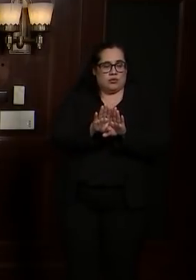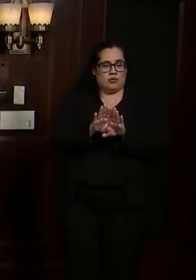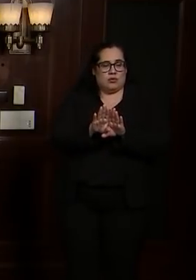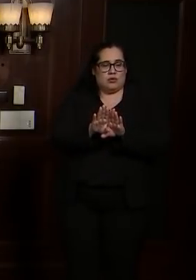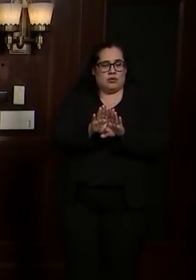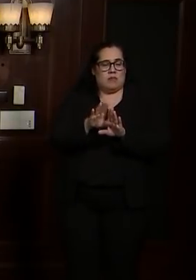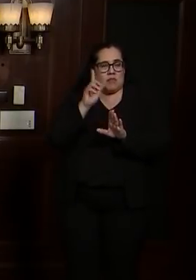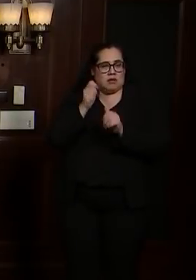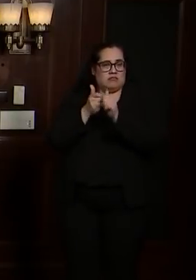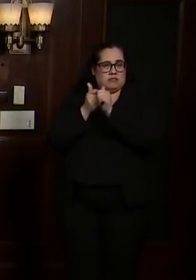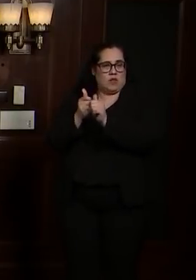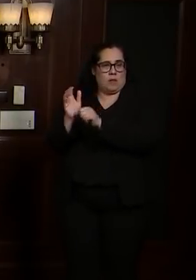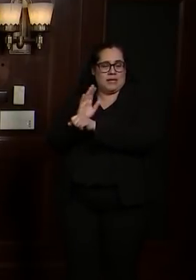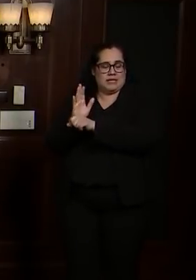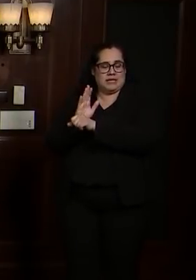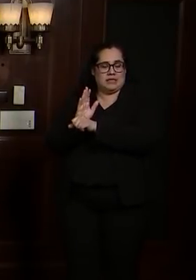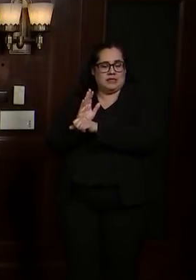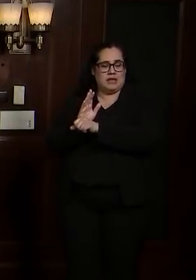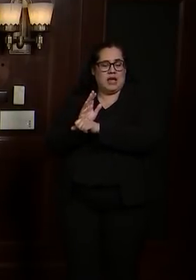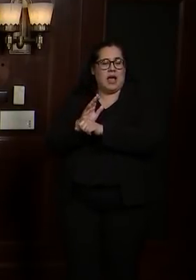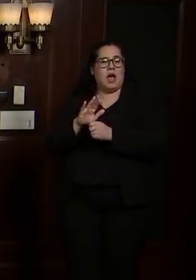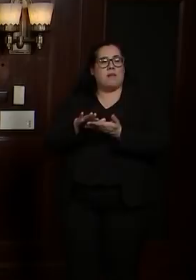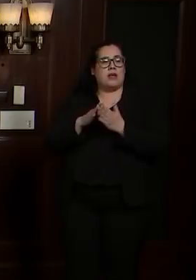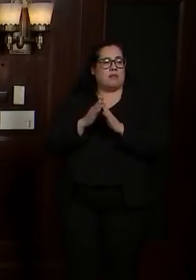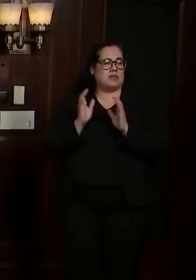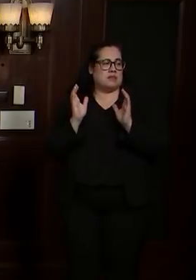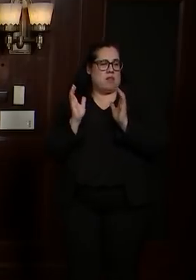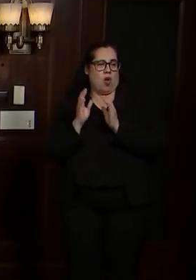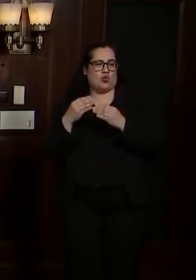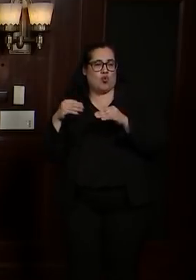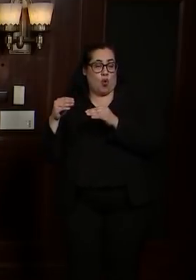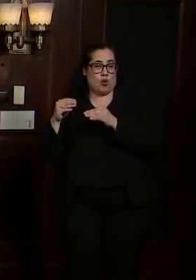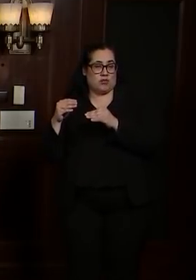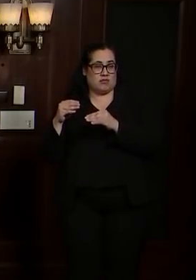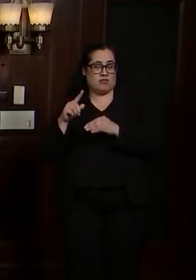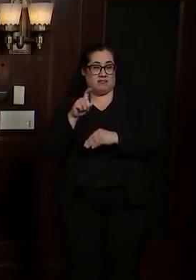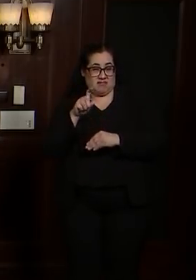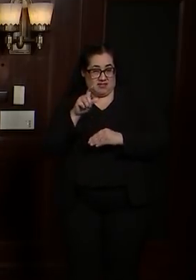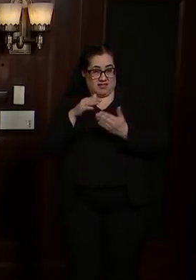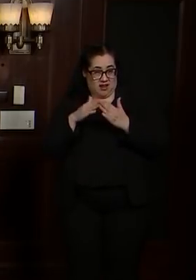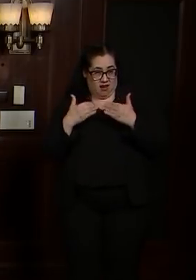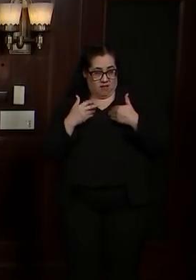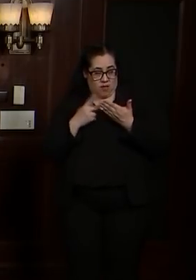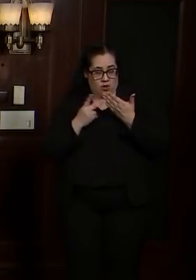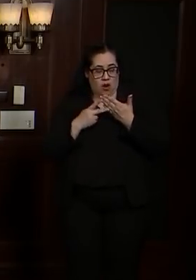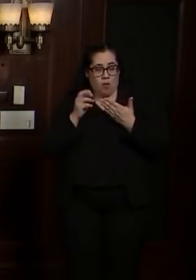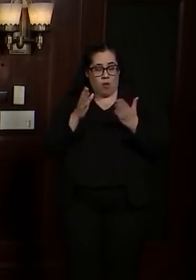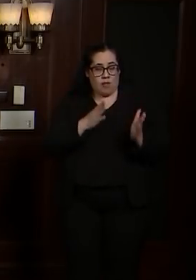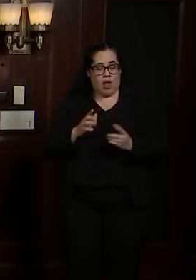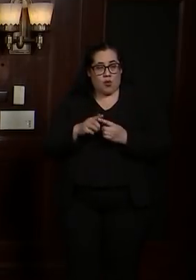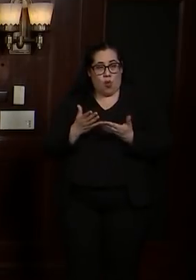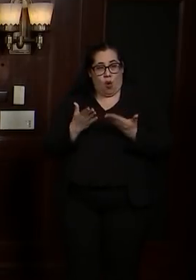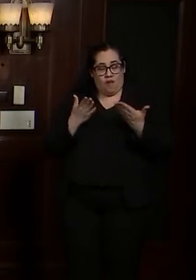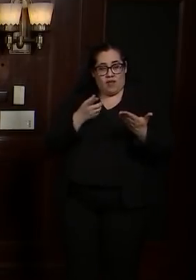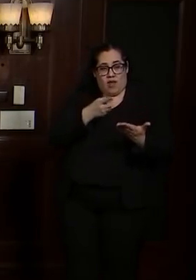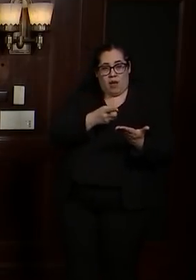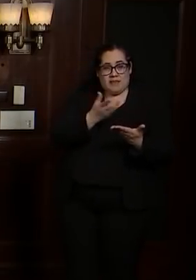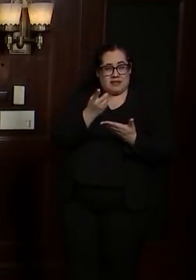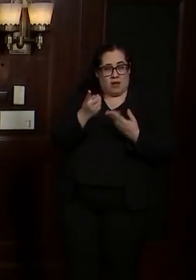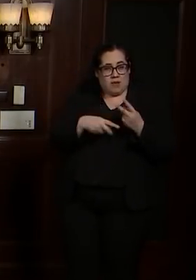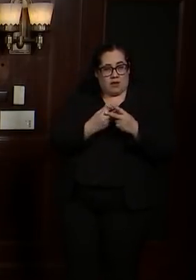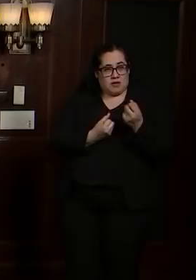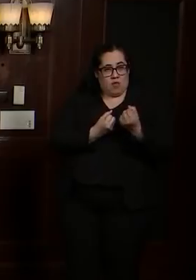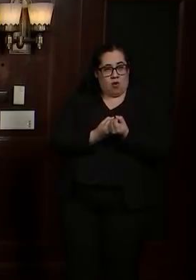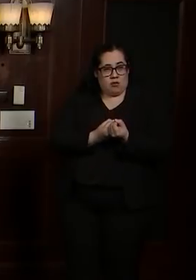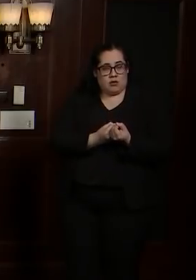their businesses into small stores. Does the city have programs or plans to offer them some kind of